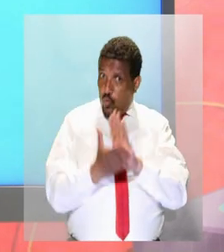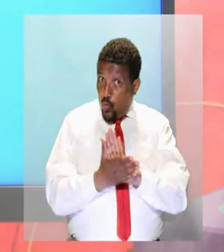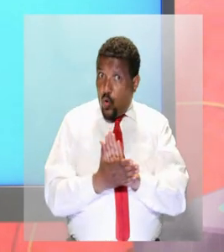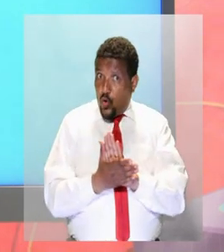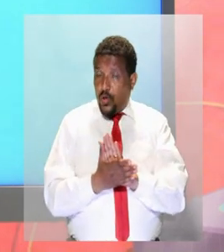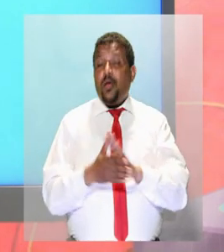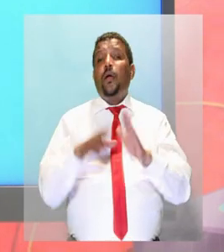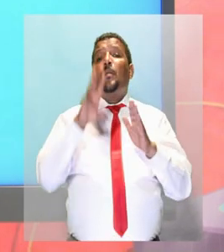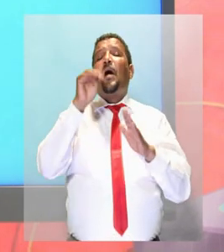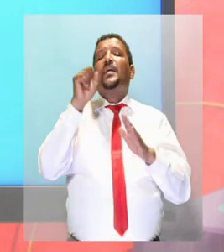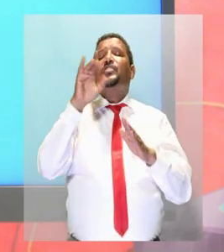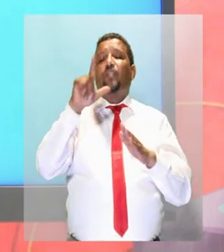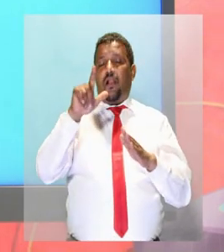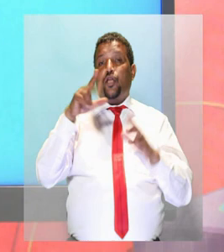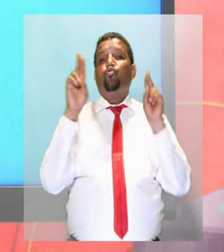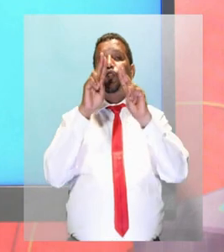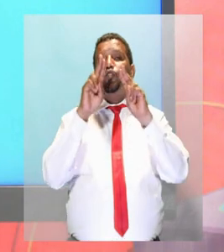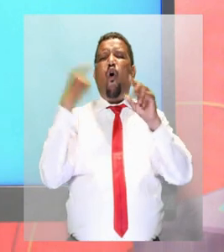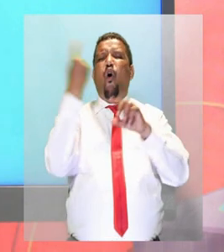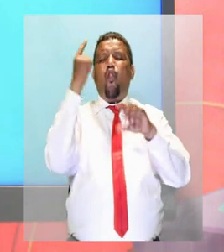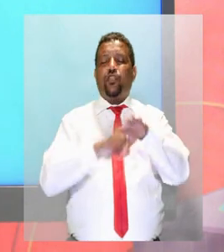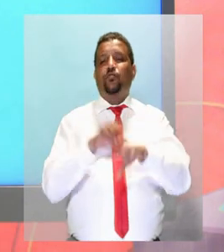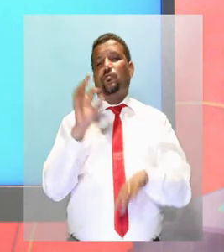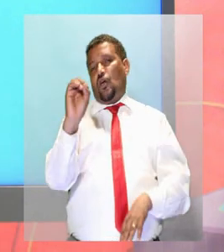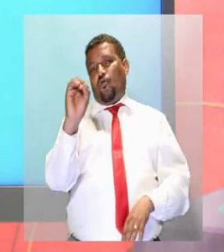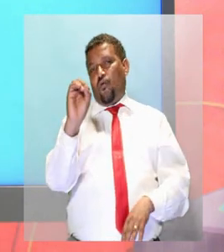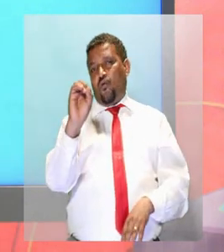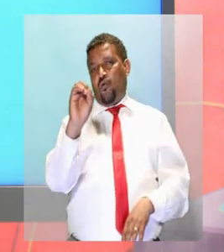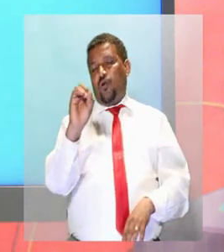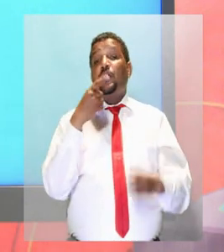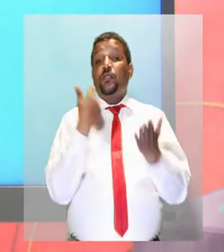marginal utility is always zero. And